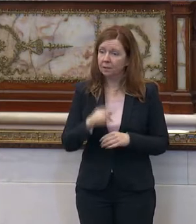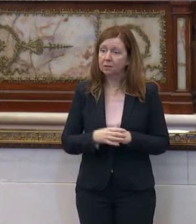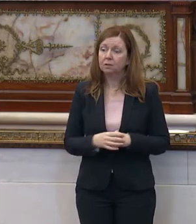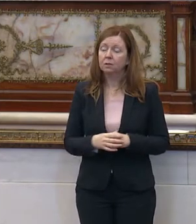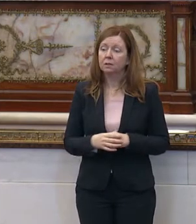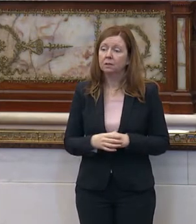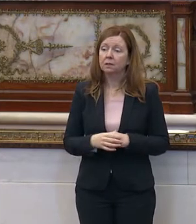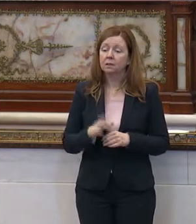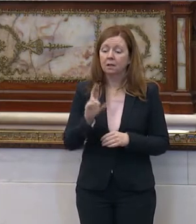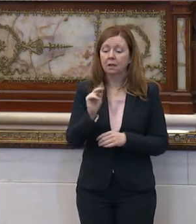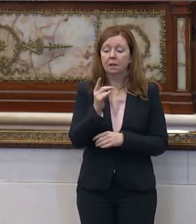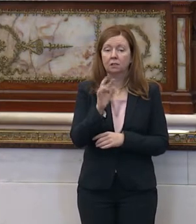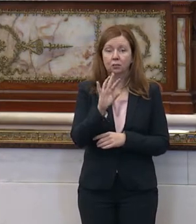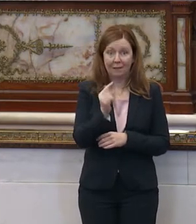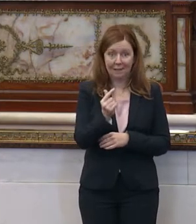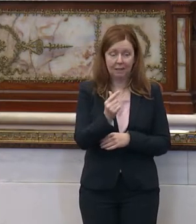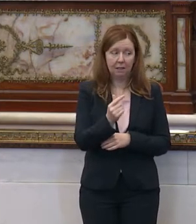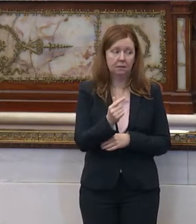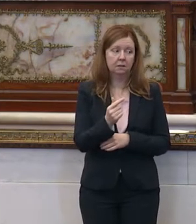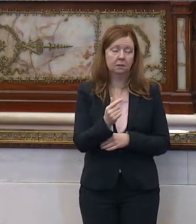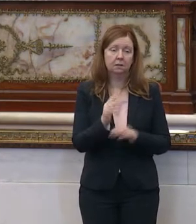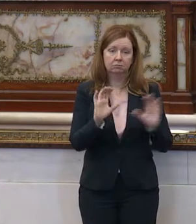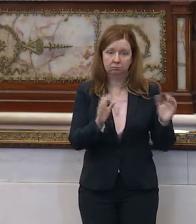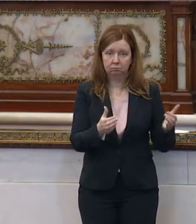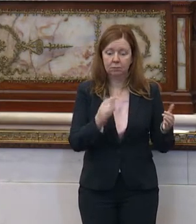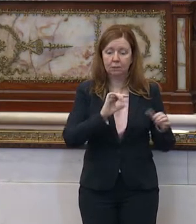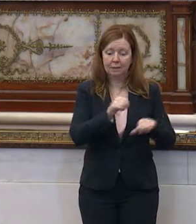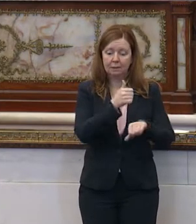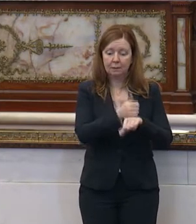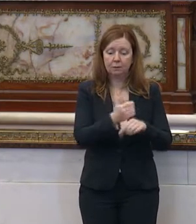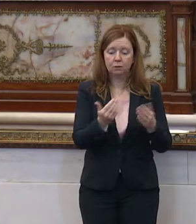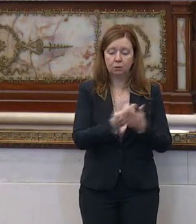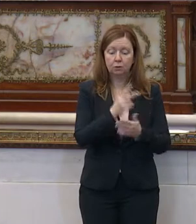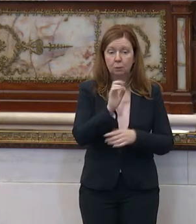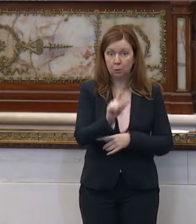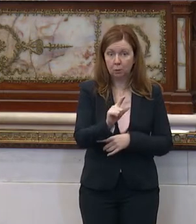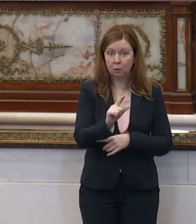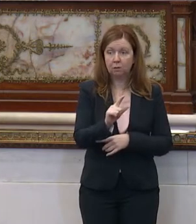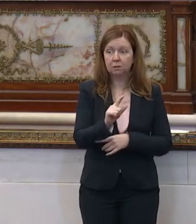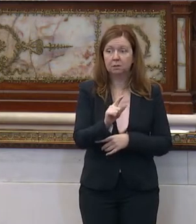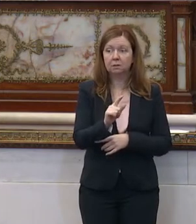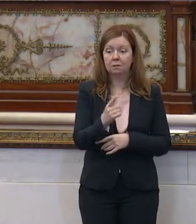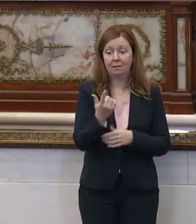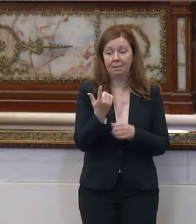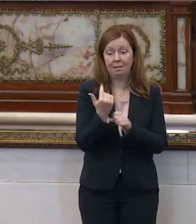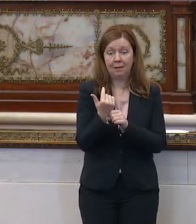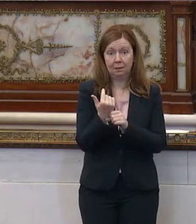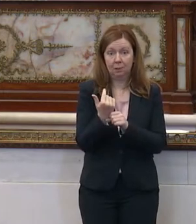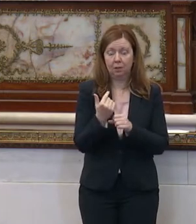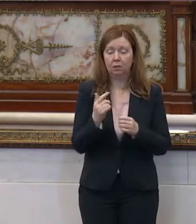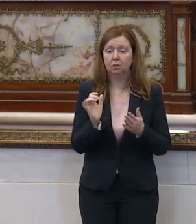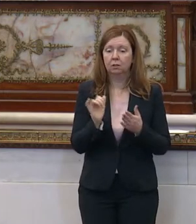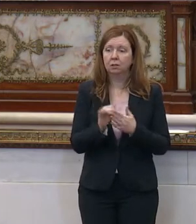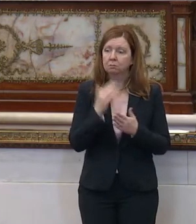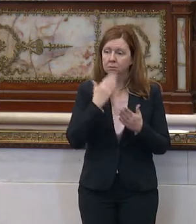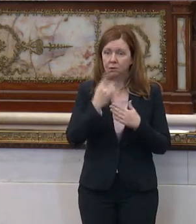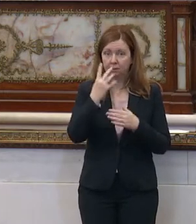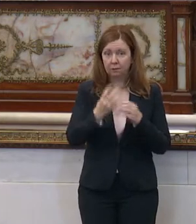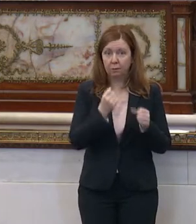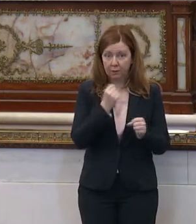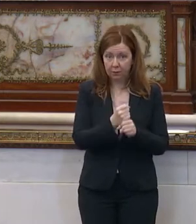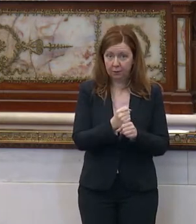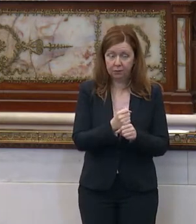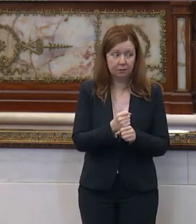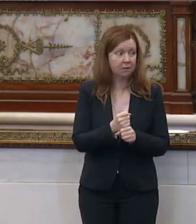the underwriting side, we established new pools last summer, and so that is good for